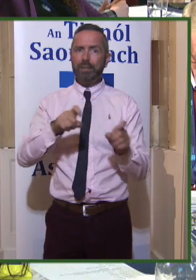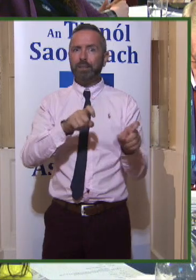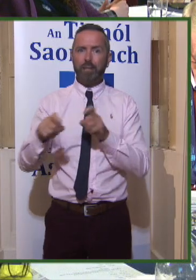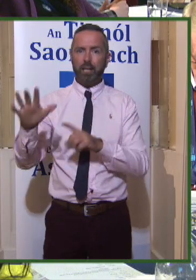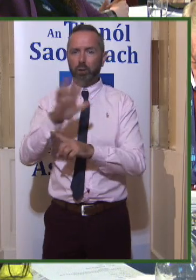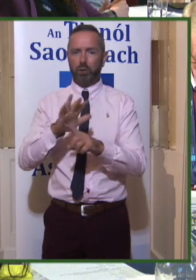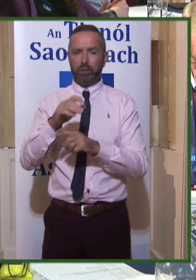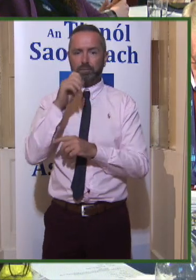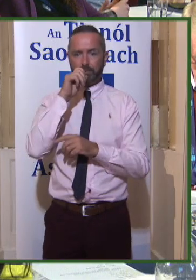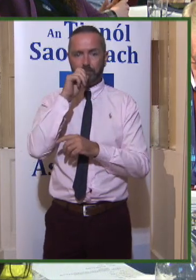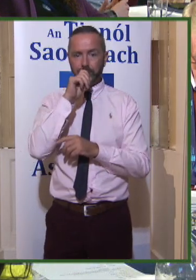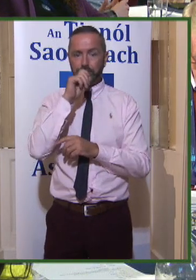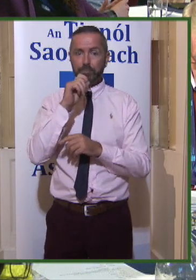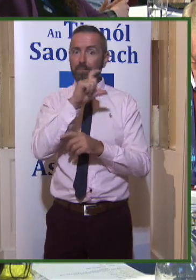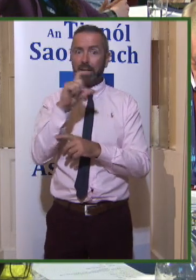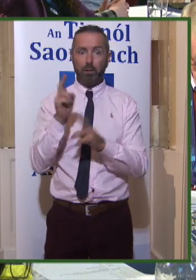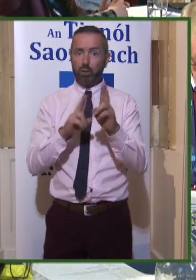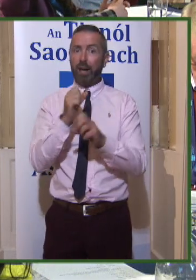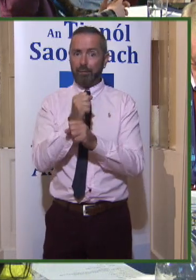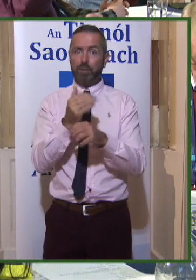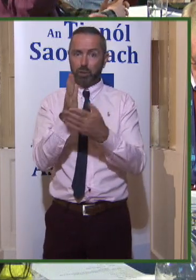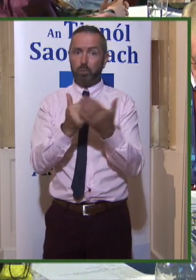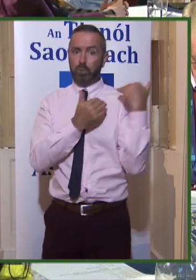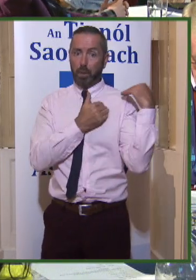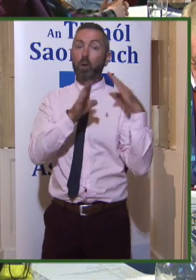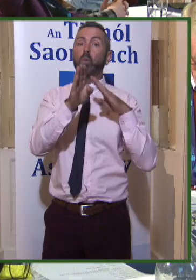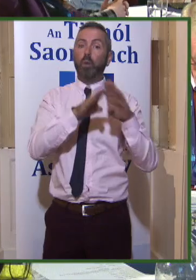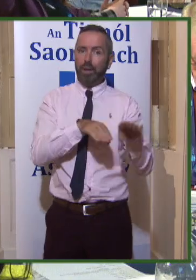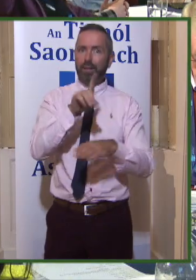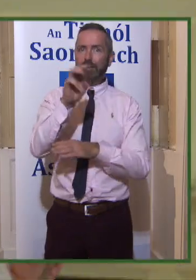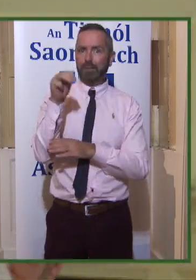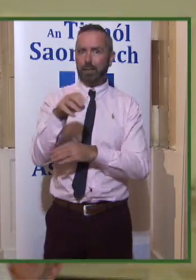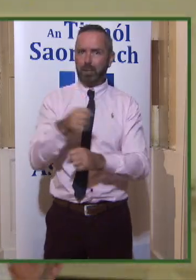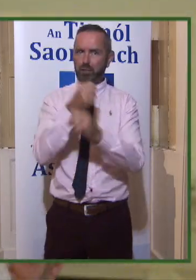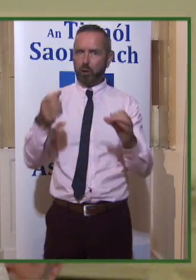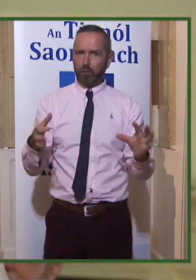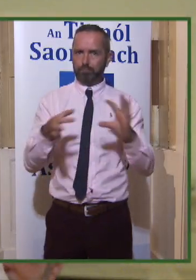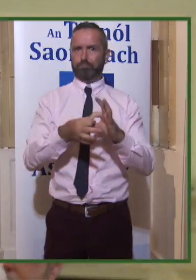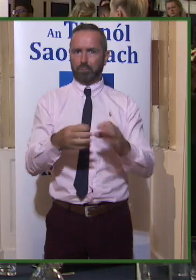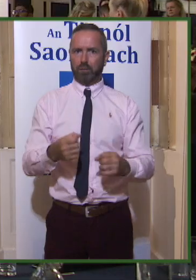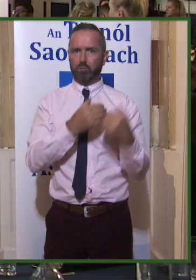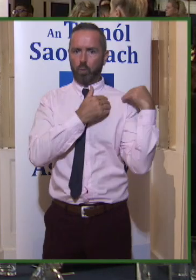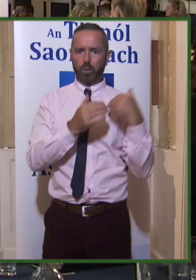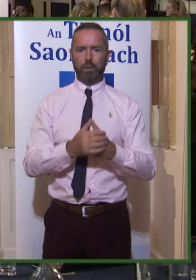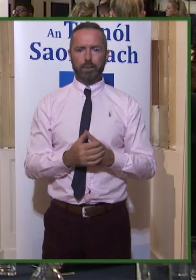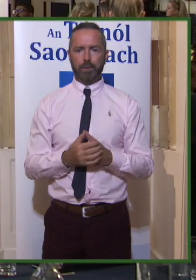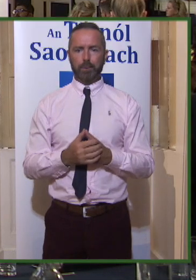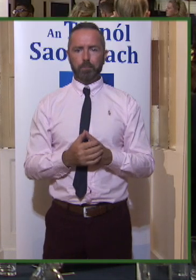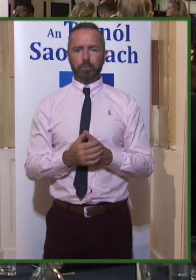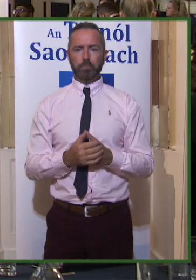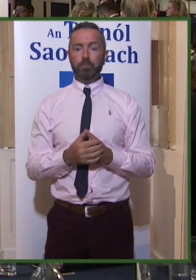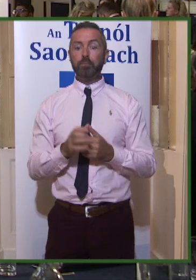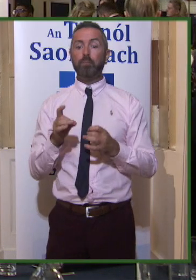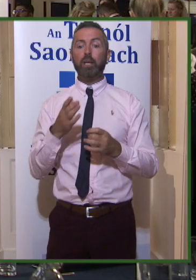local councils still have a role in it. As with the DEM, both should have a strong role in it. Thanks. Okay, thanks, Barry. Just may I ask before I go to table